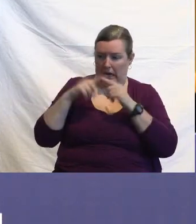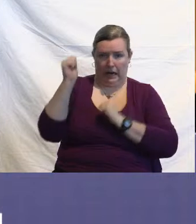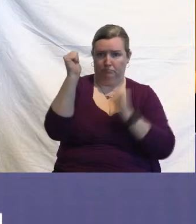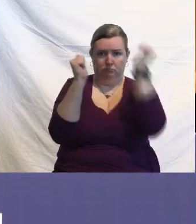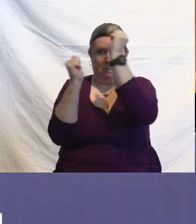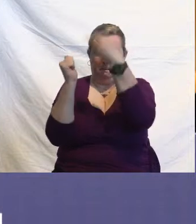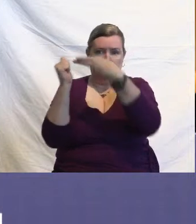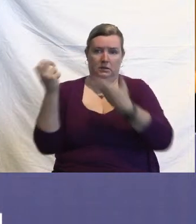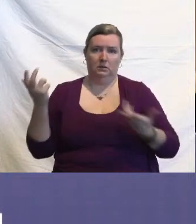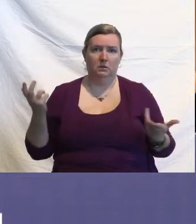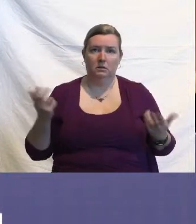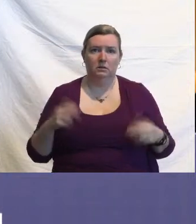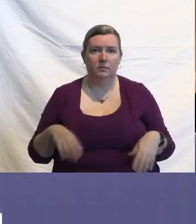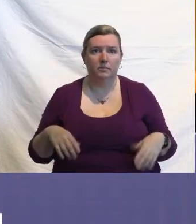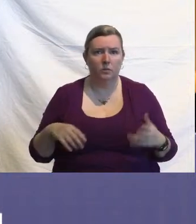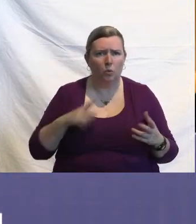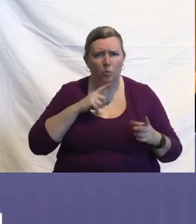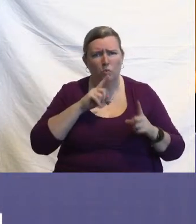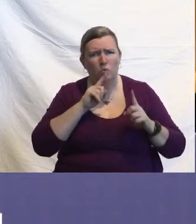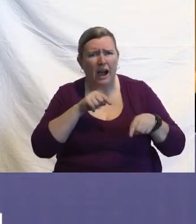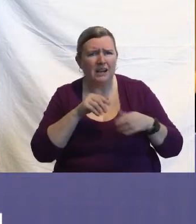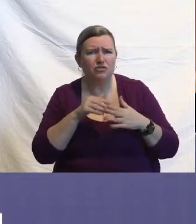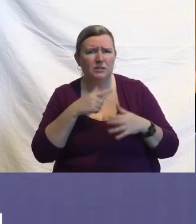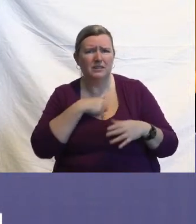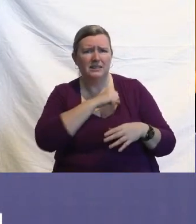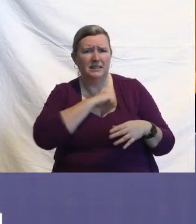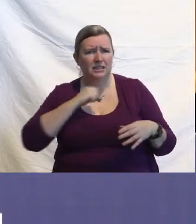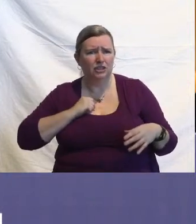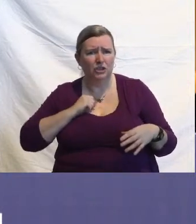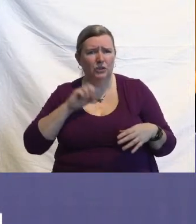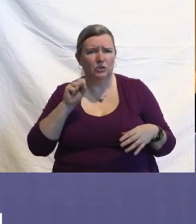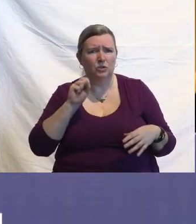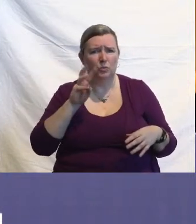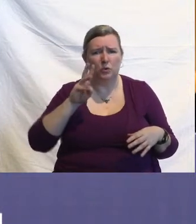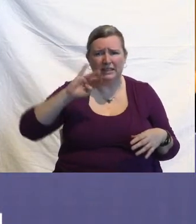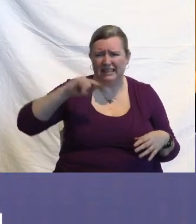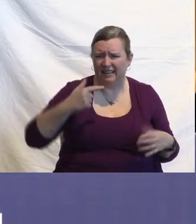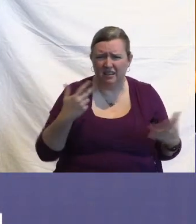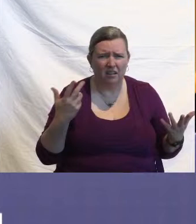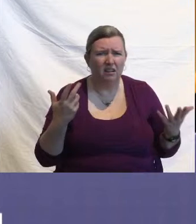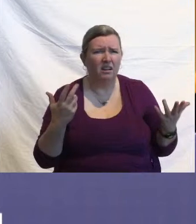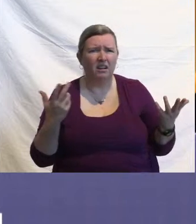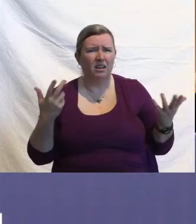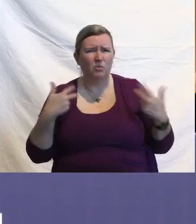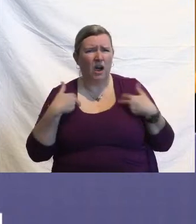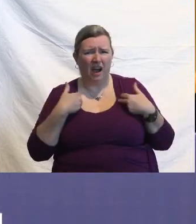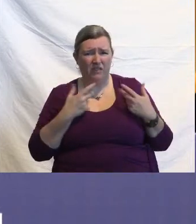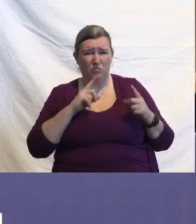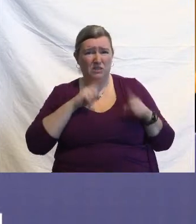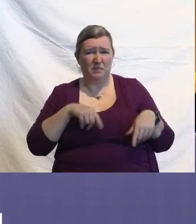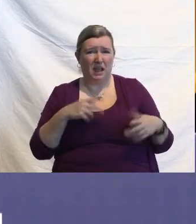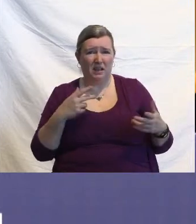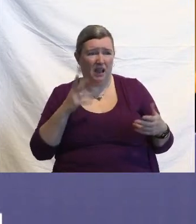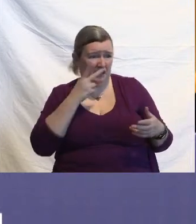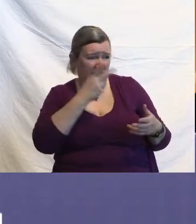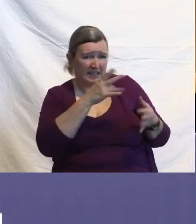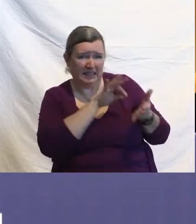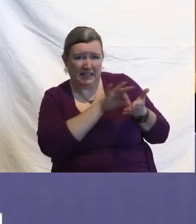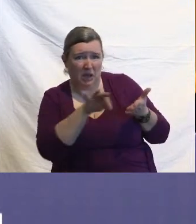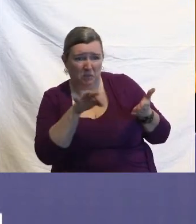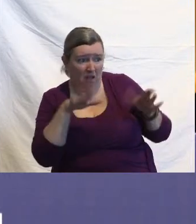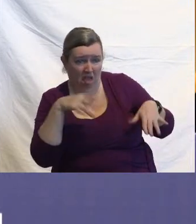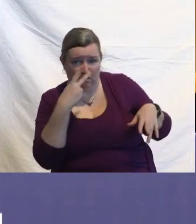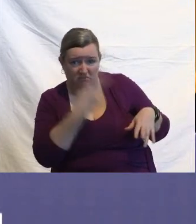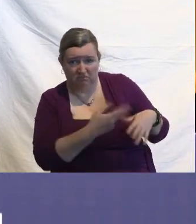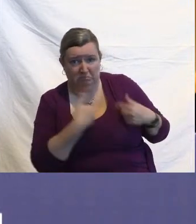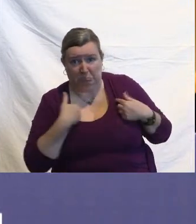to that, Matt. I did not see Senator Weinberg's statement on that in that respect, so I'll defer if that's okay with you. There are going to